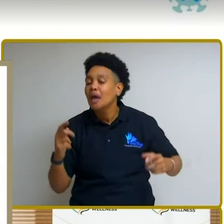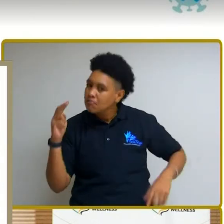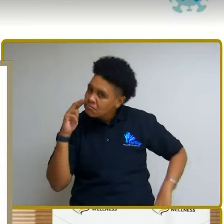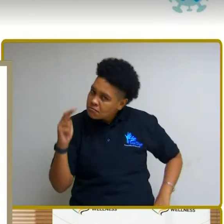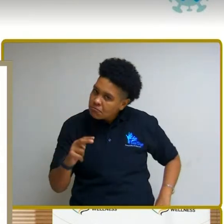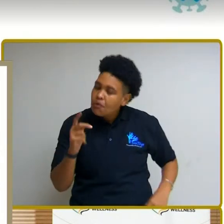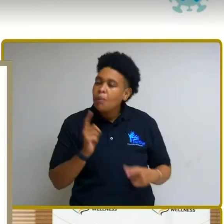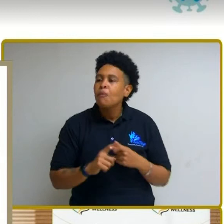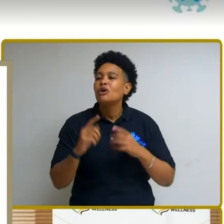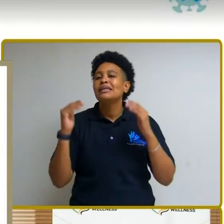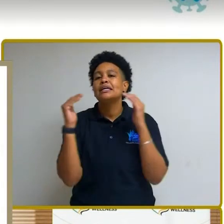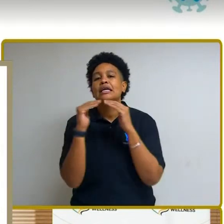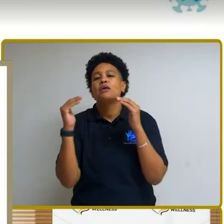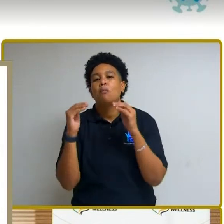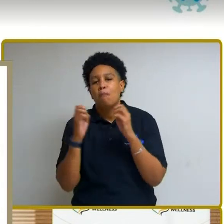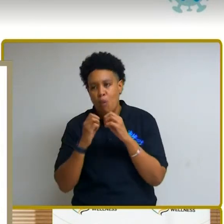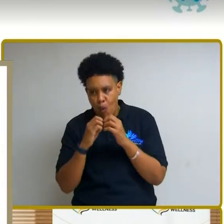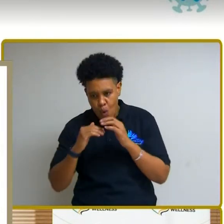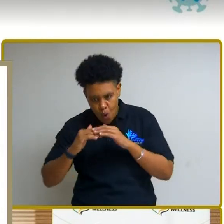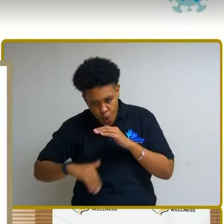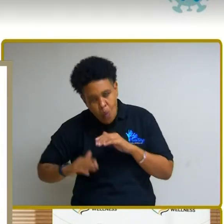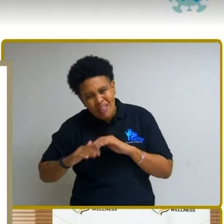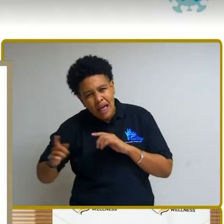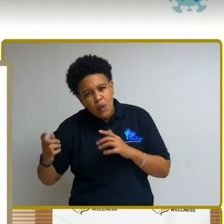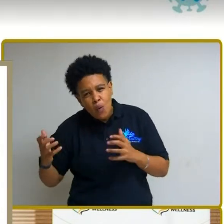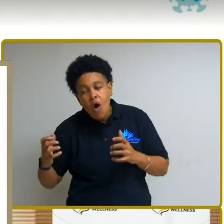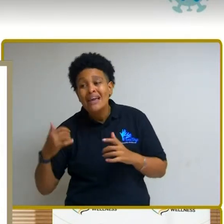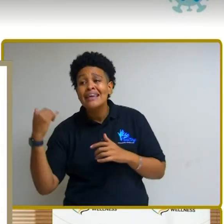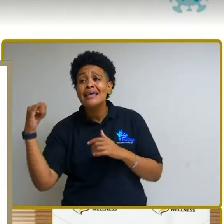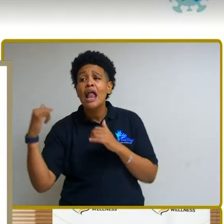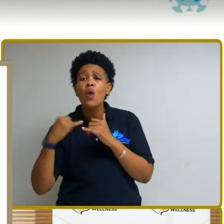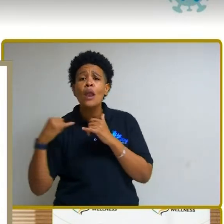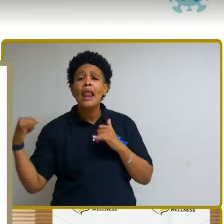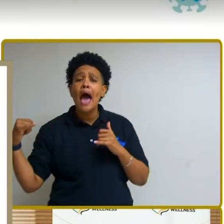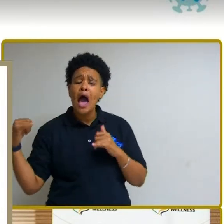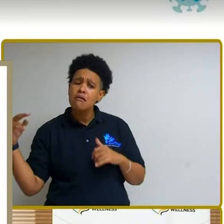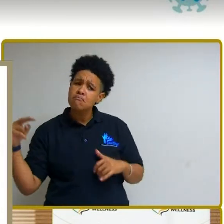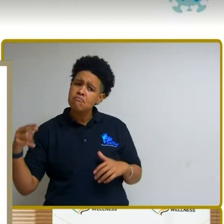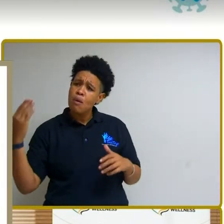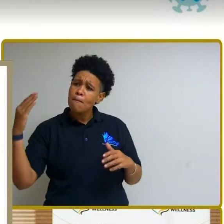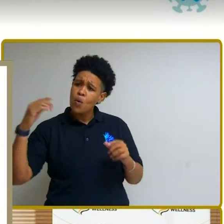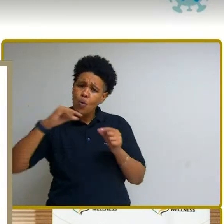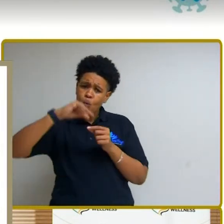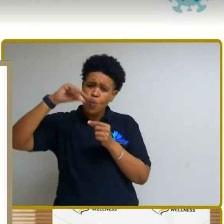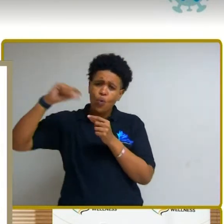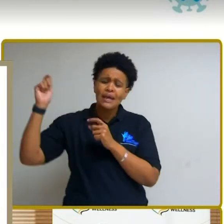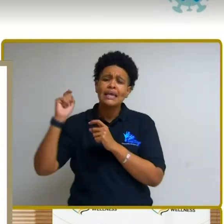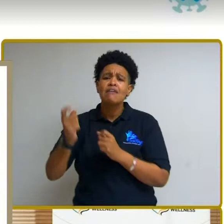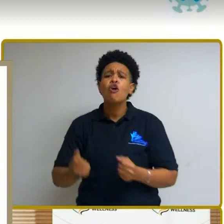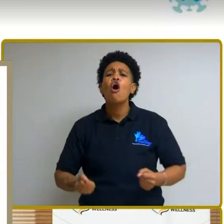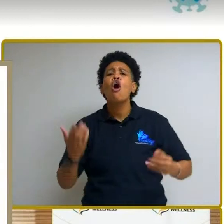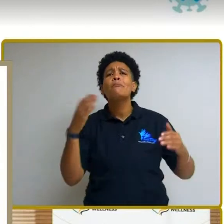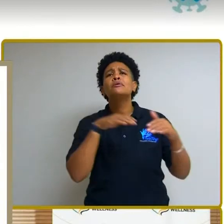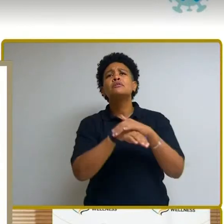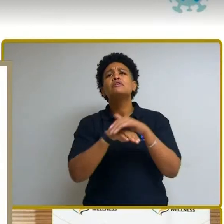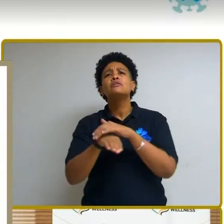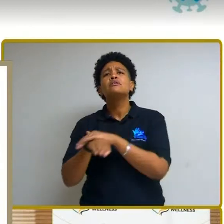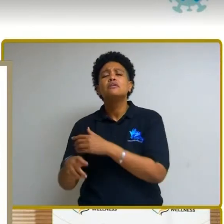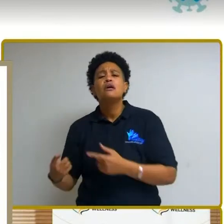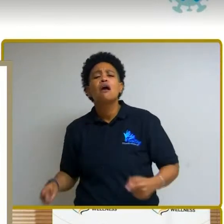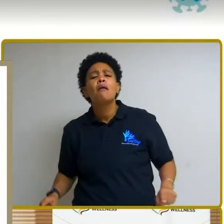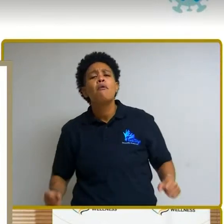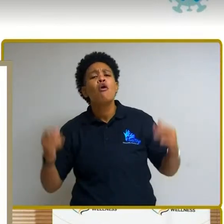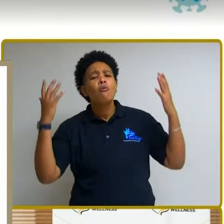certainly to get even much lower than that. The yellow line on the blue gives us our number of admissions,